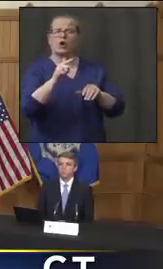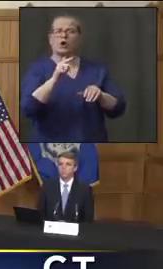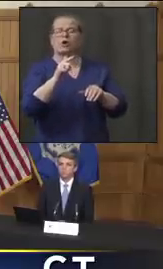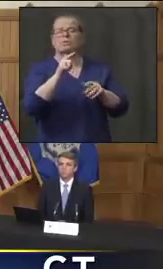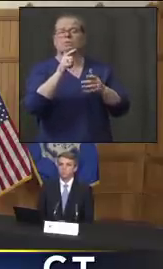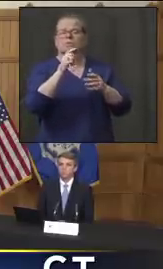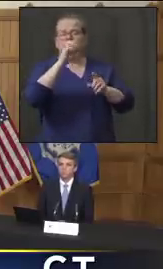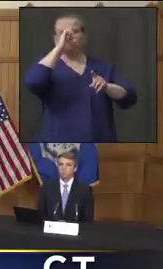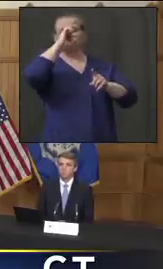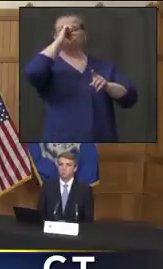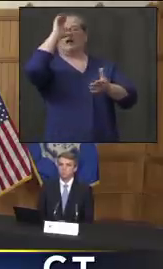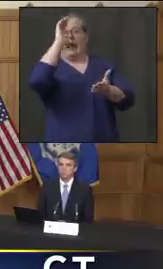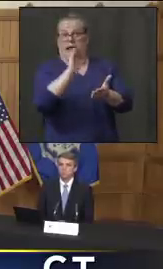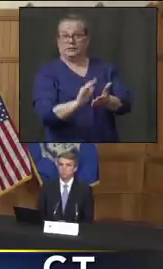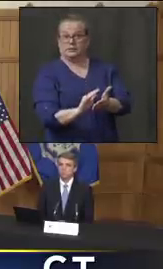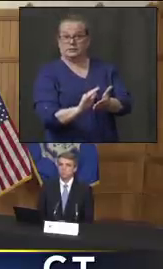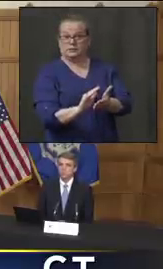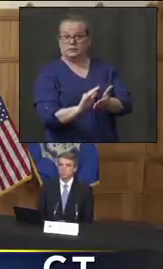able to impose